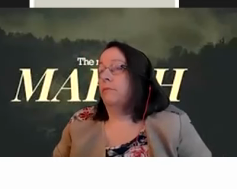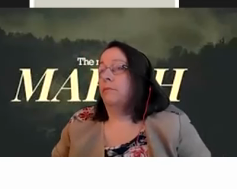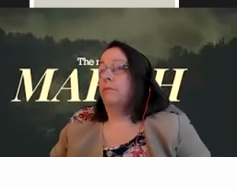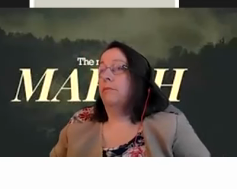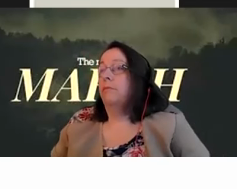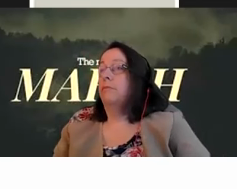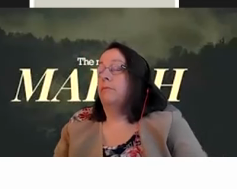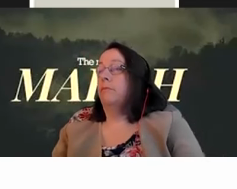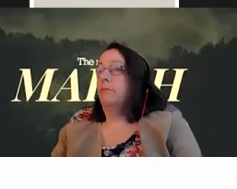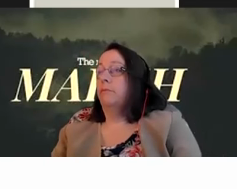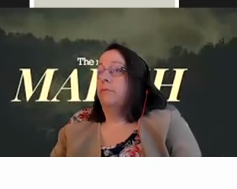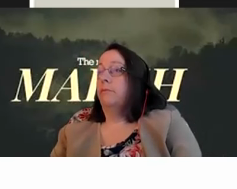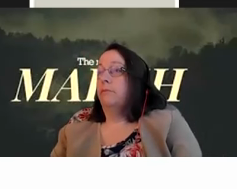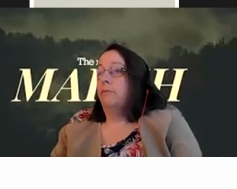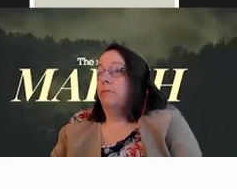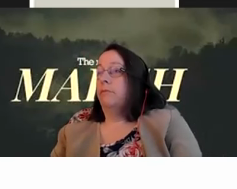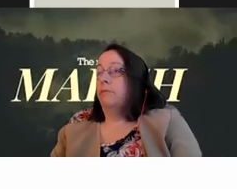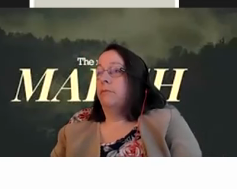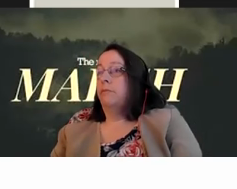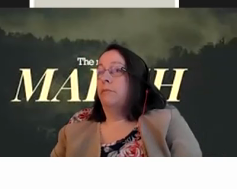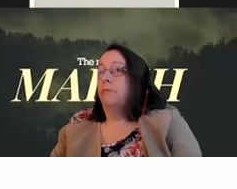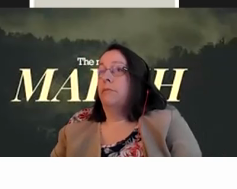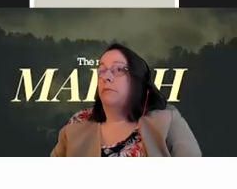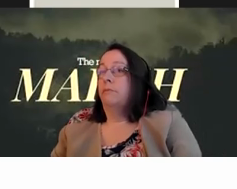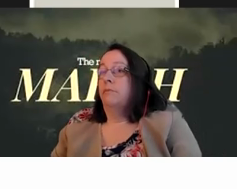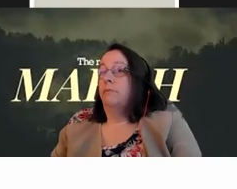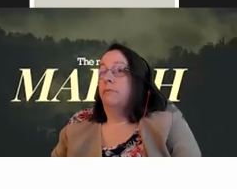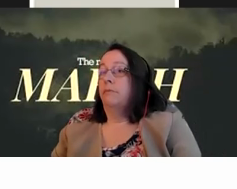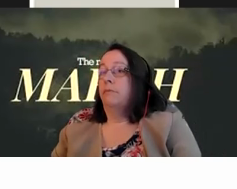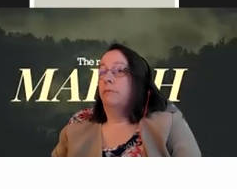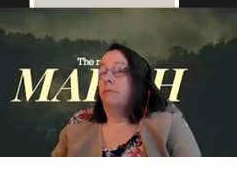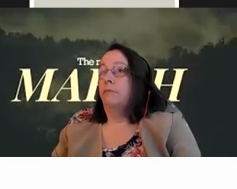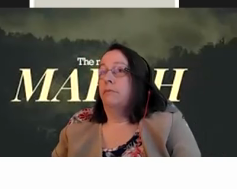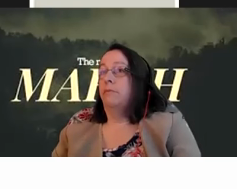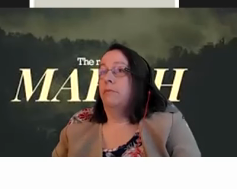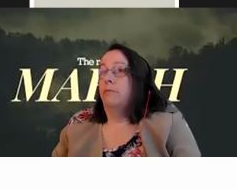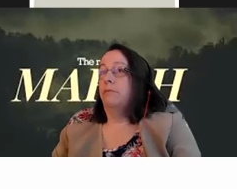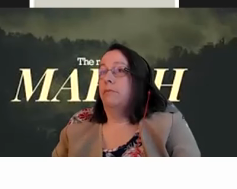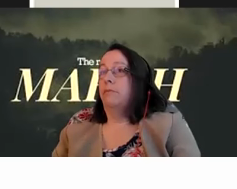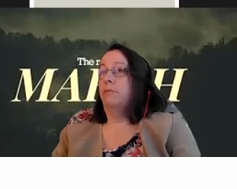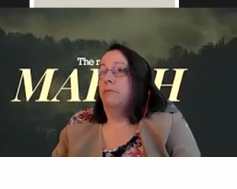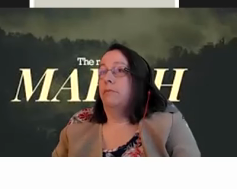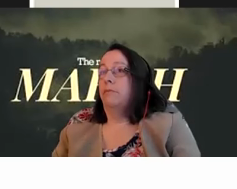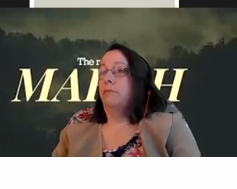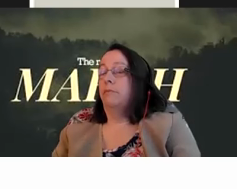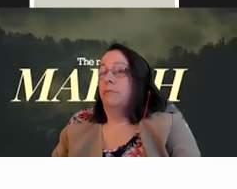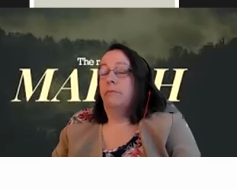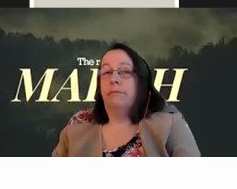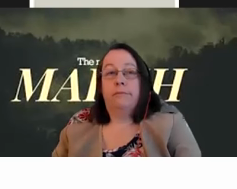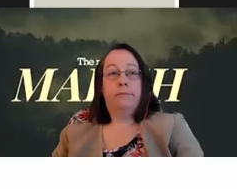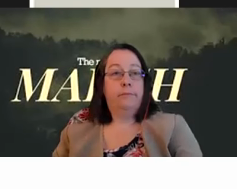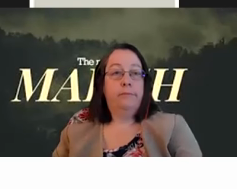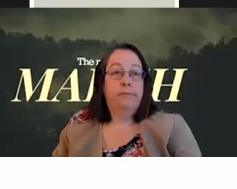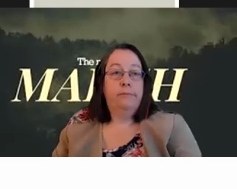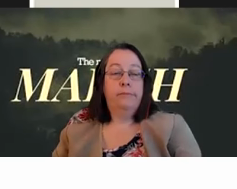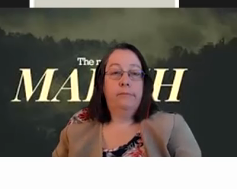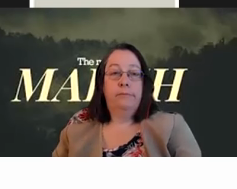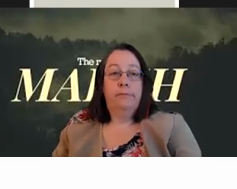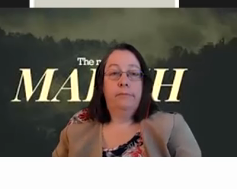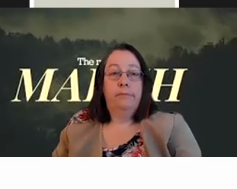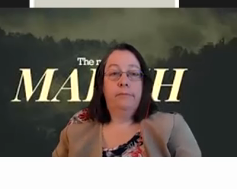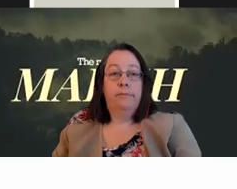participate in, and I am grateful to get to be in a room and a presentation with a bunch of champions for this work. I know you